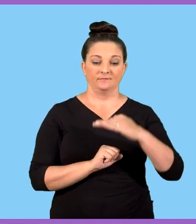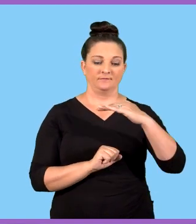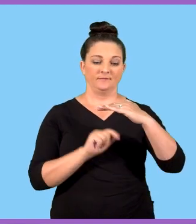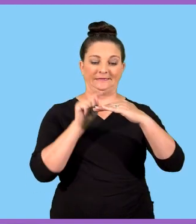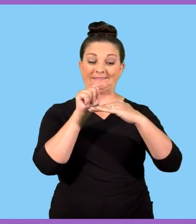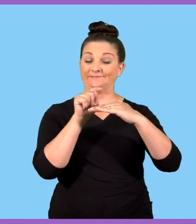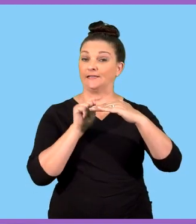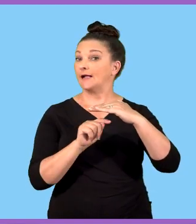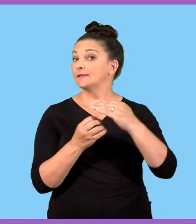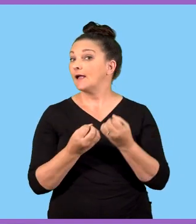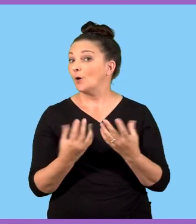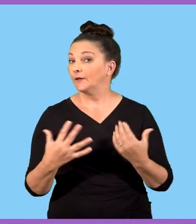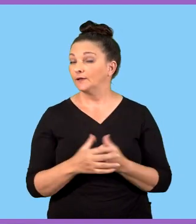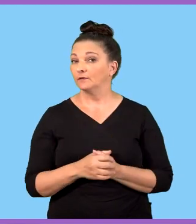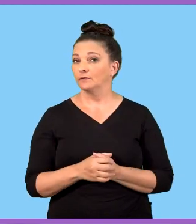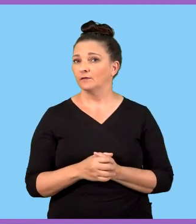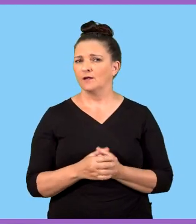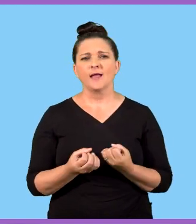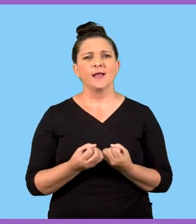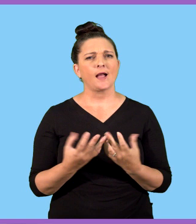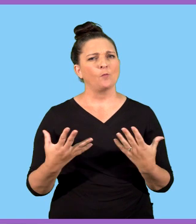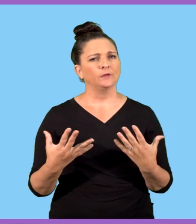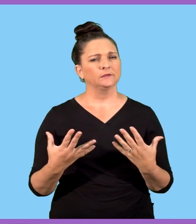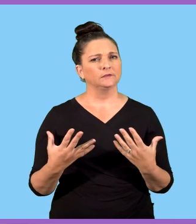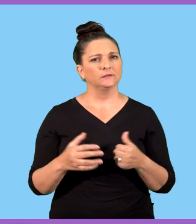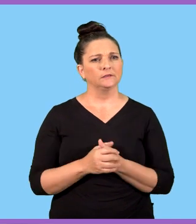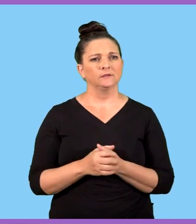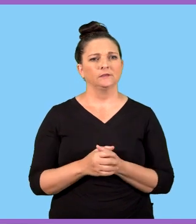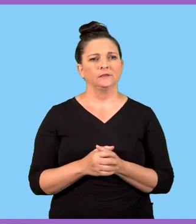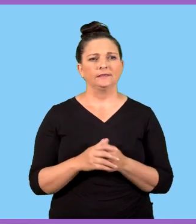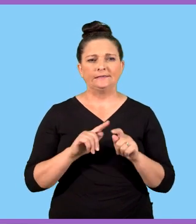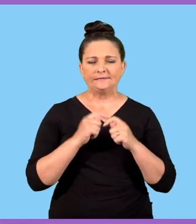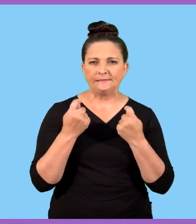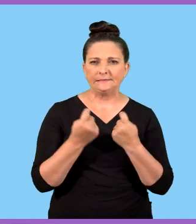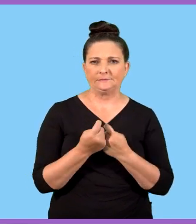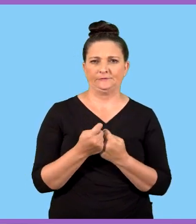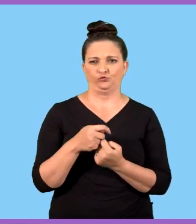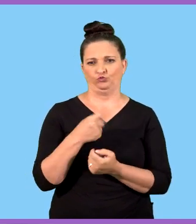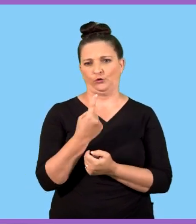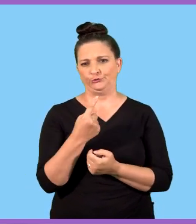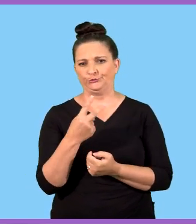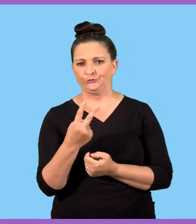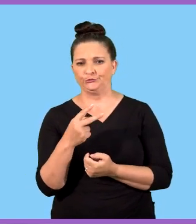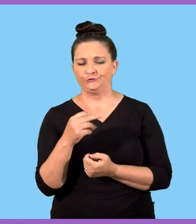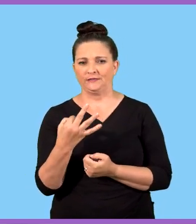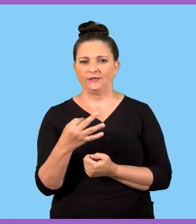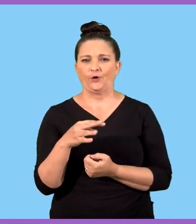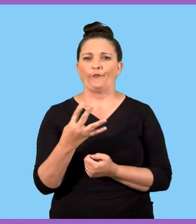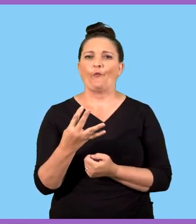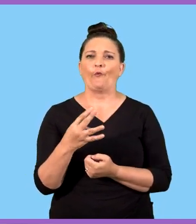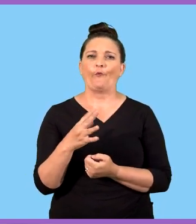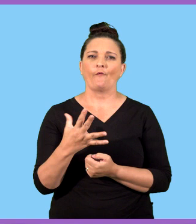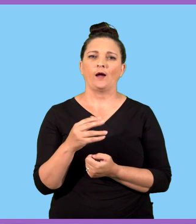divided by the amount of them. There's 1, 2, 3, 4, 5,